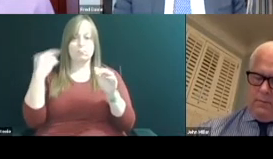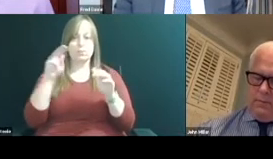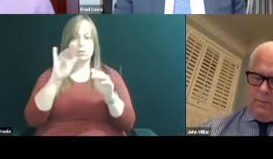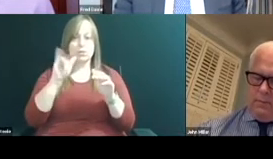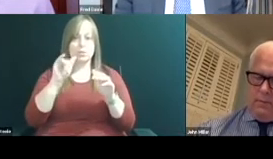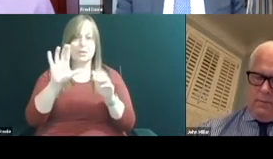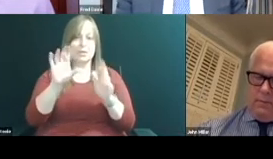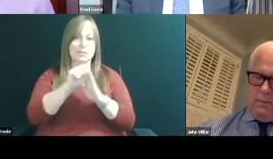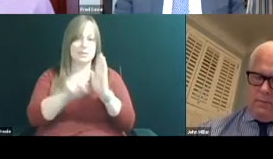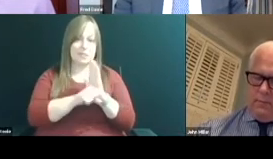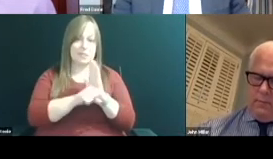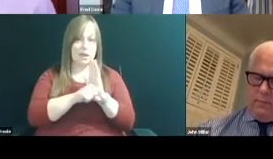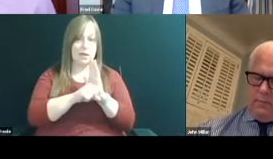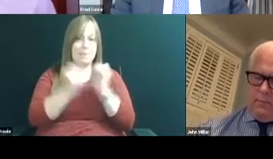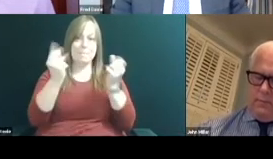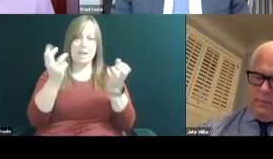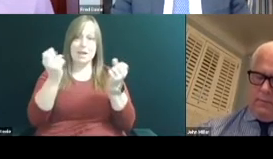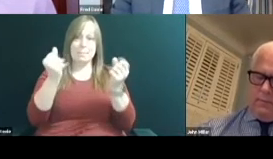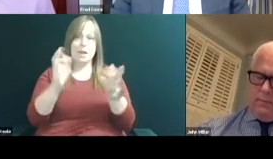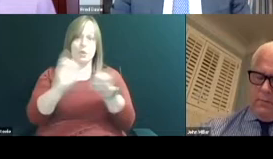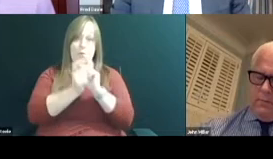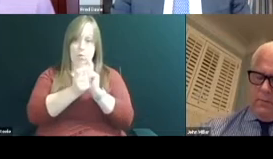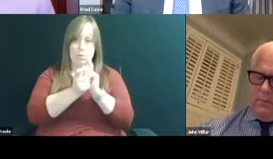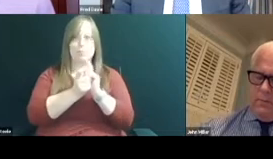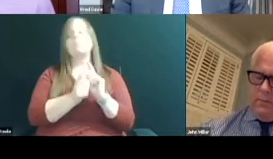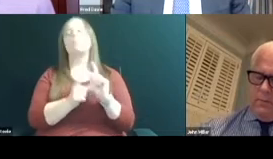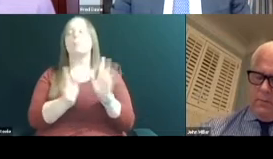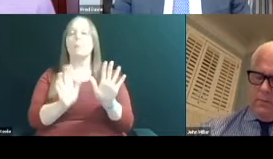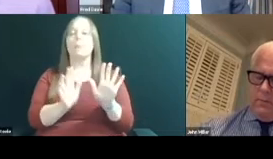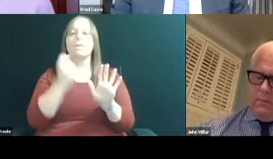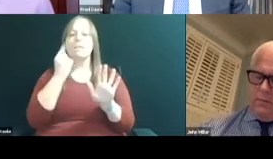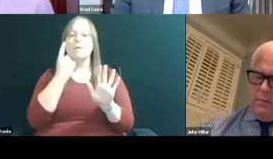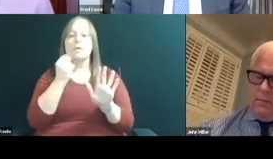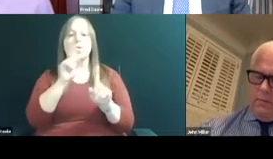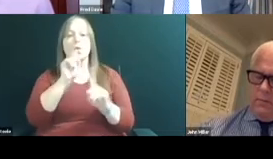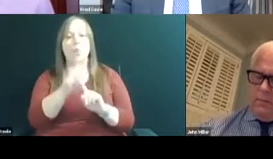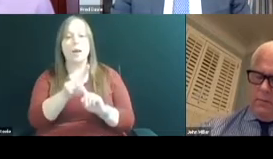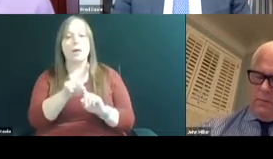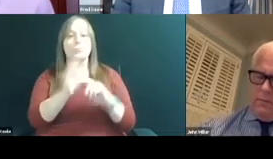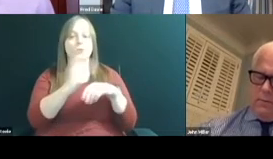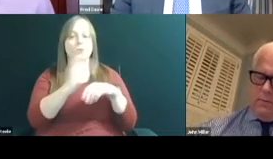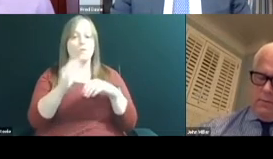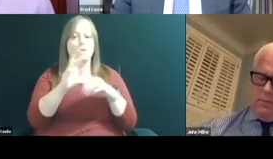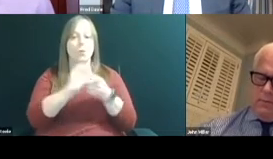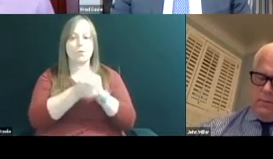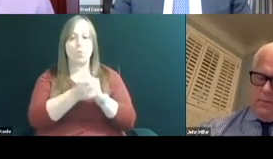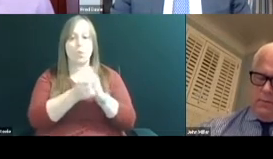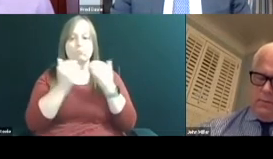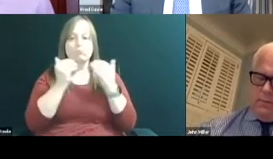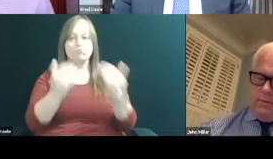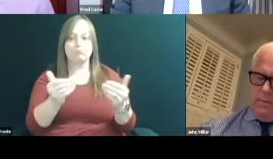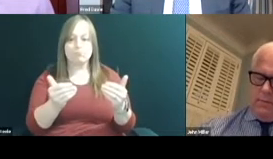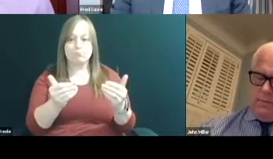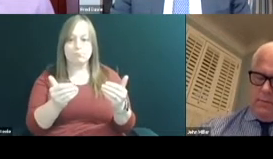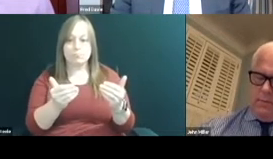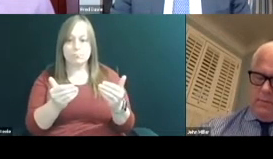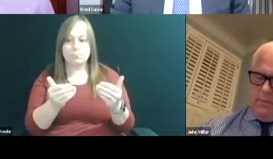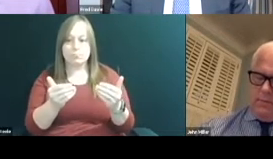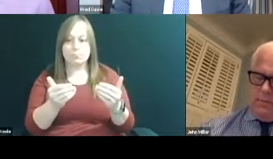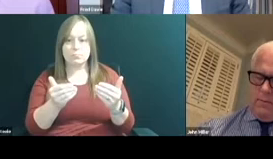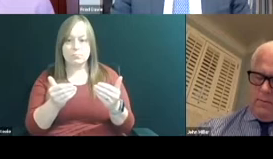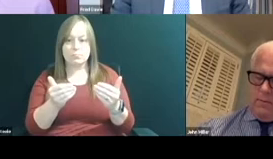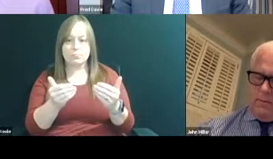and state, many, many reforms. But questions and calls for reform do persist, of course, including